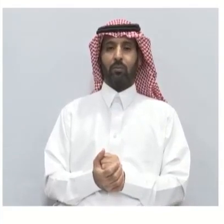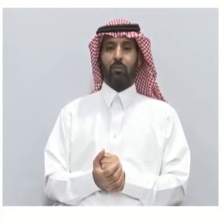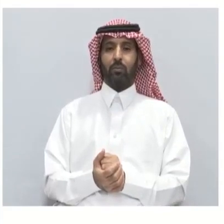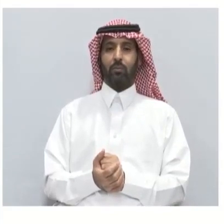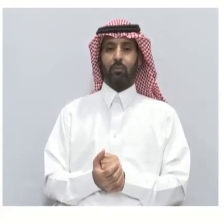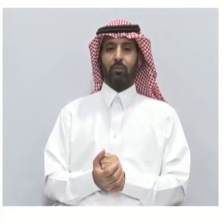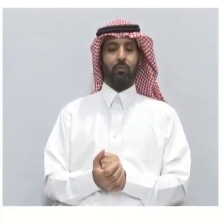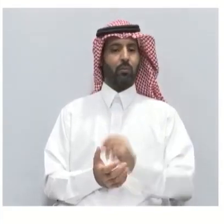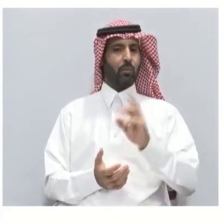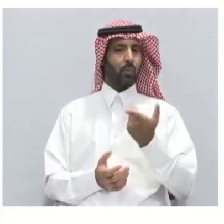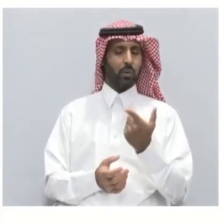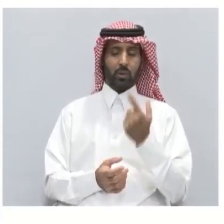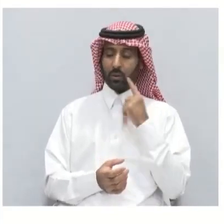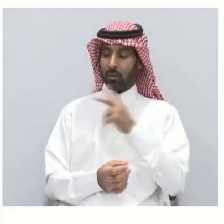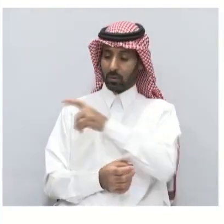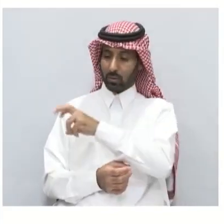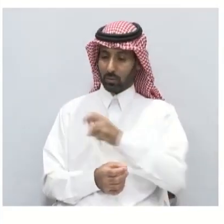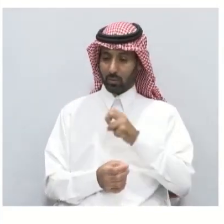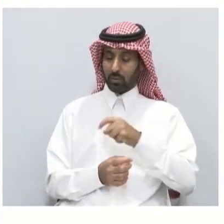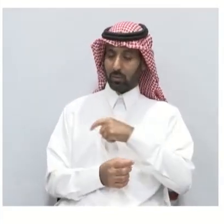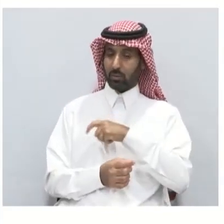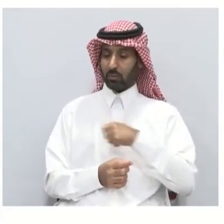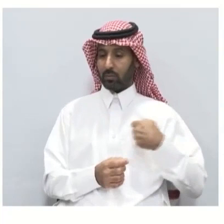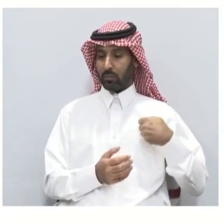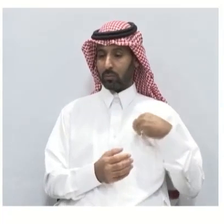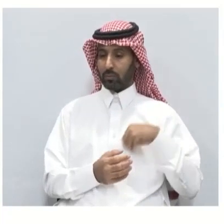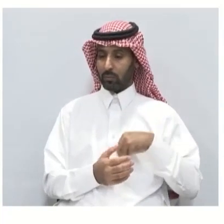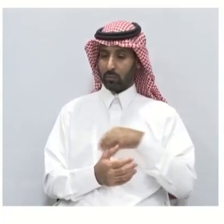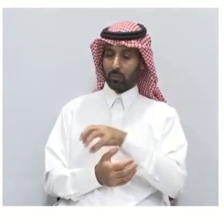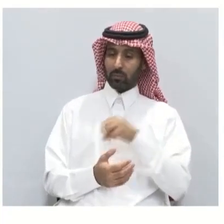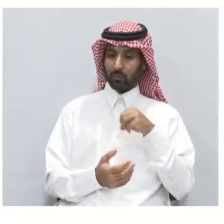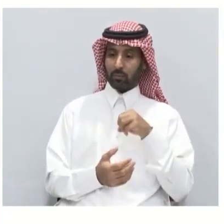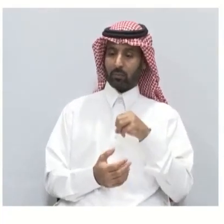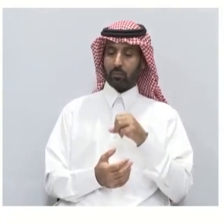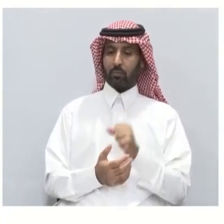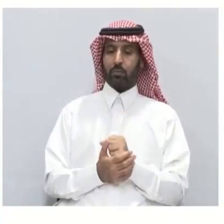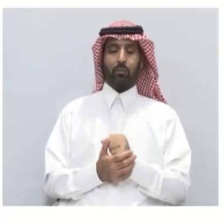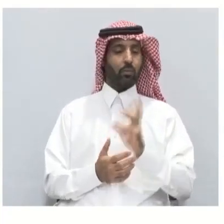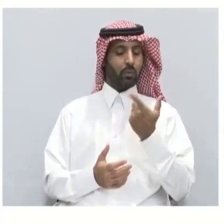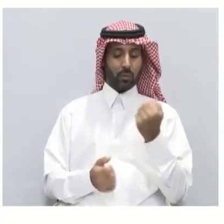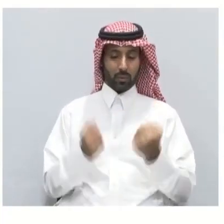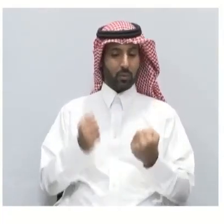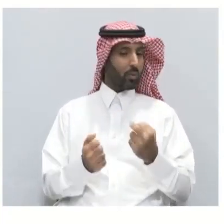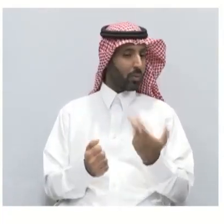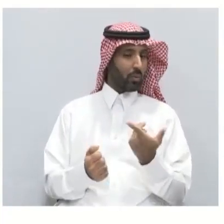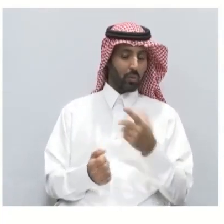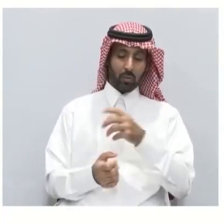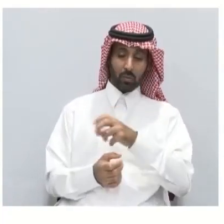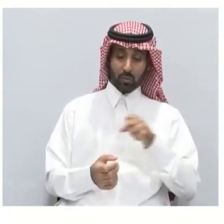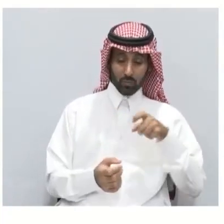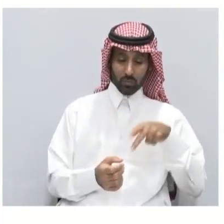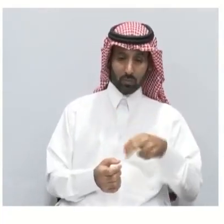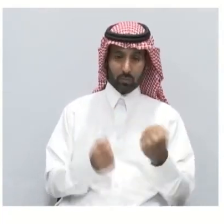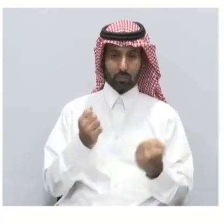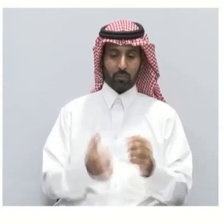article. What did the robbers do? What kind of car did they steal for the getaway